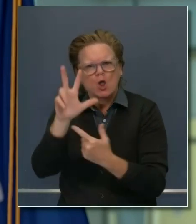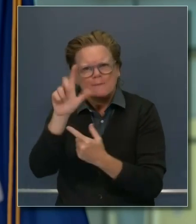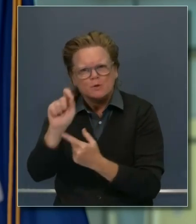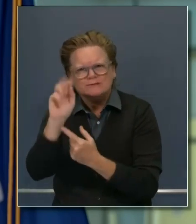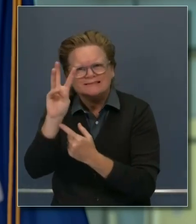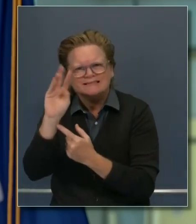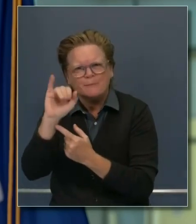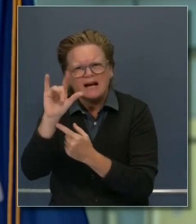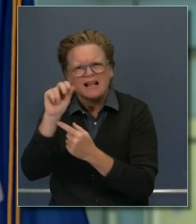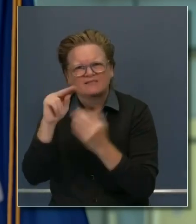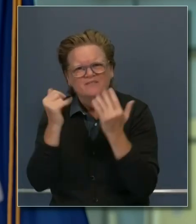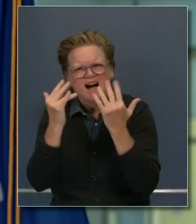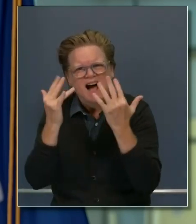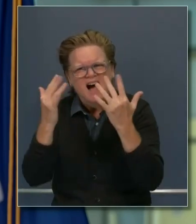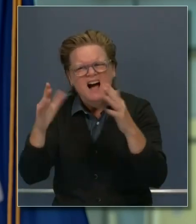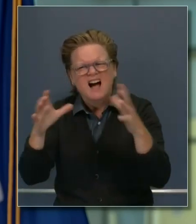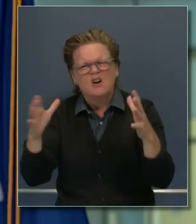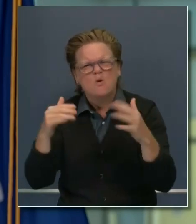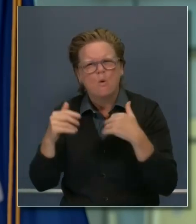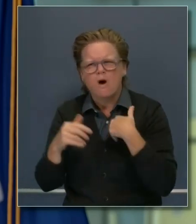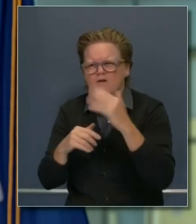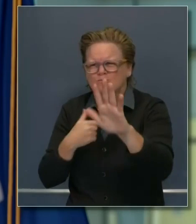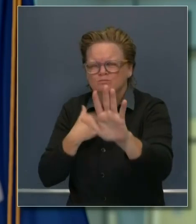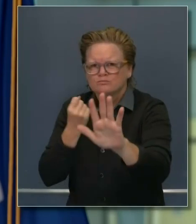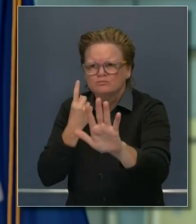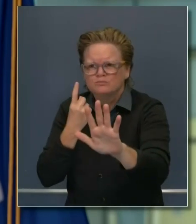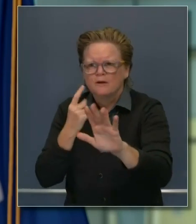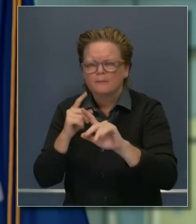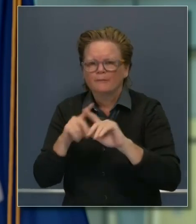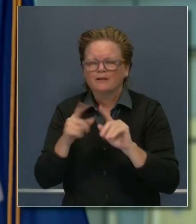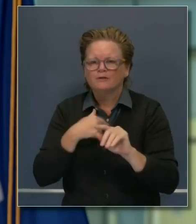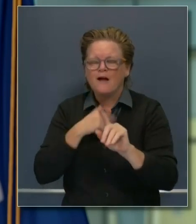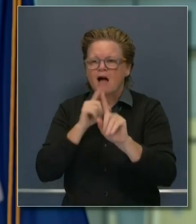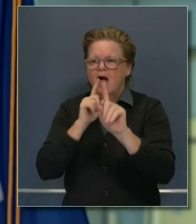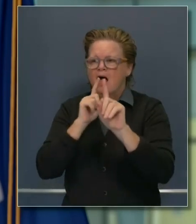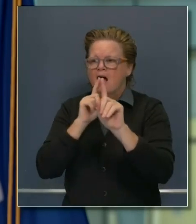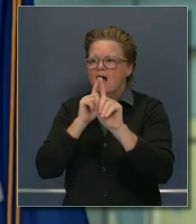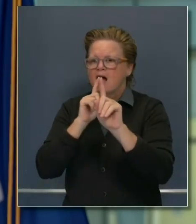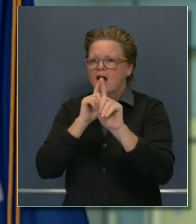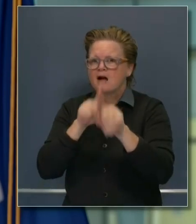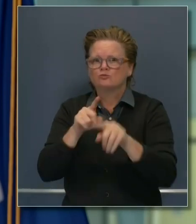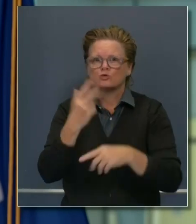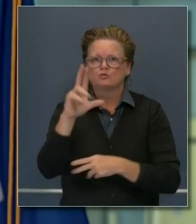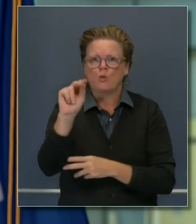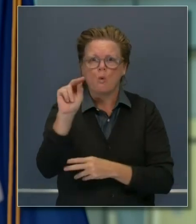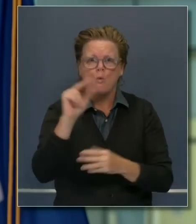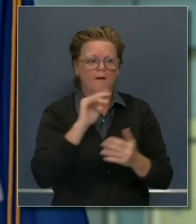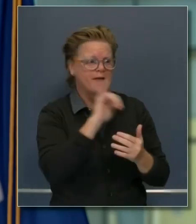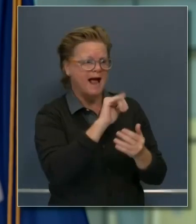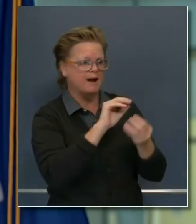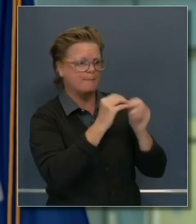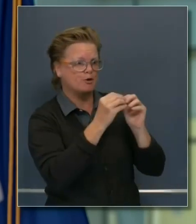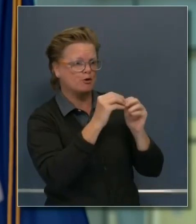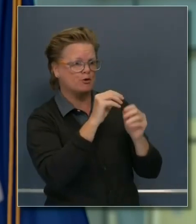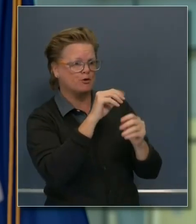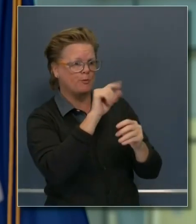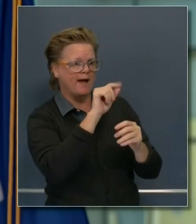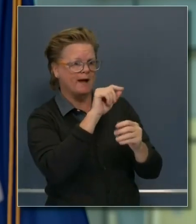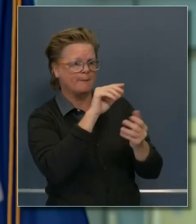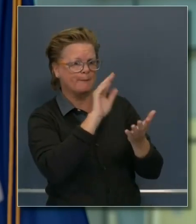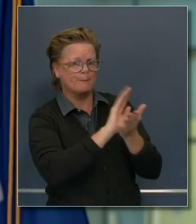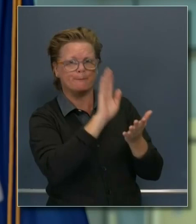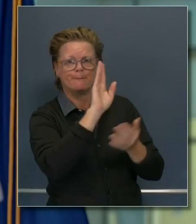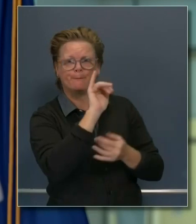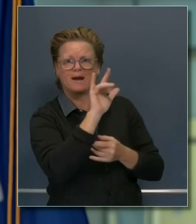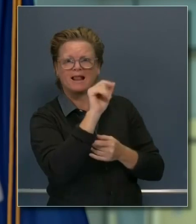at the moment, the answer is no. But again, we're not ideologues. We're not wedded to the status quo.